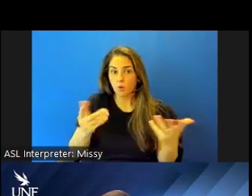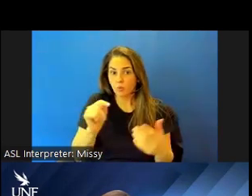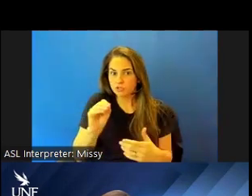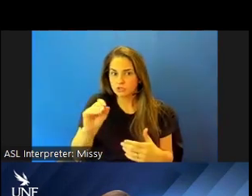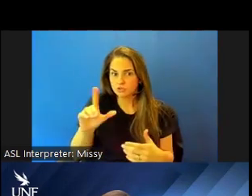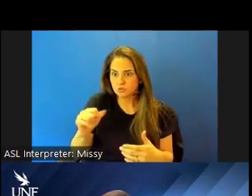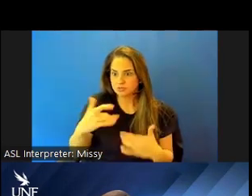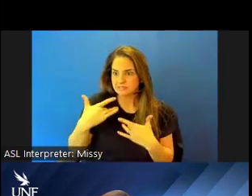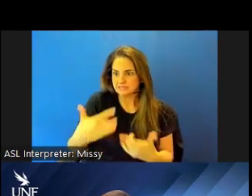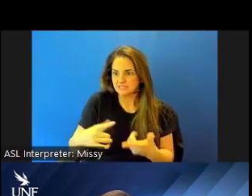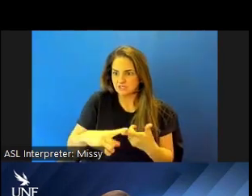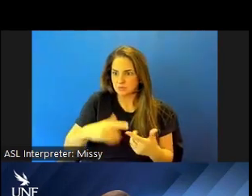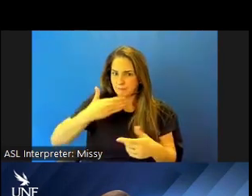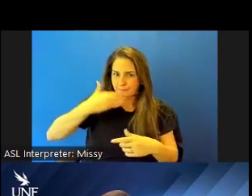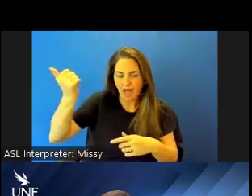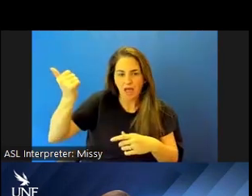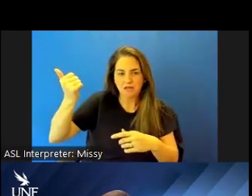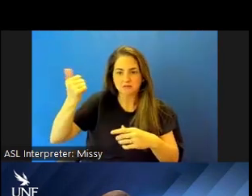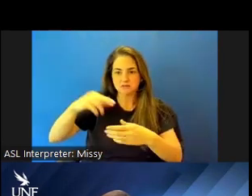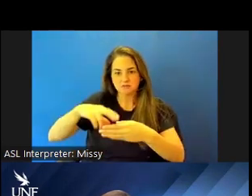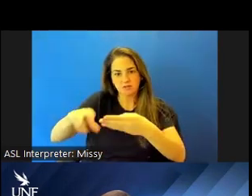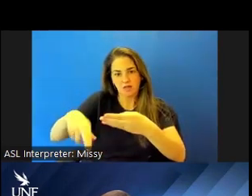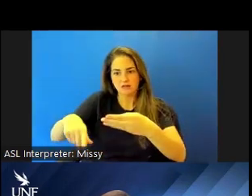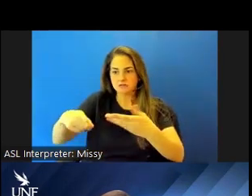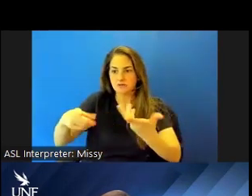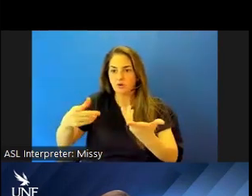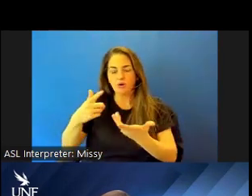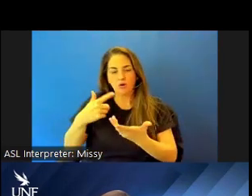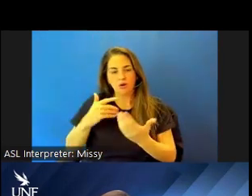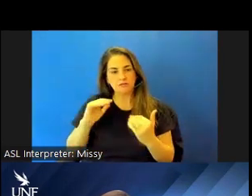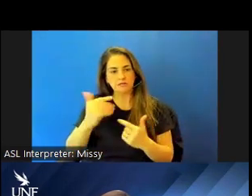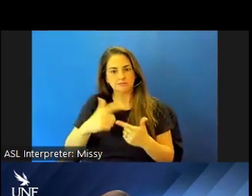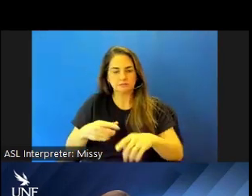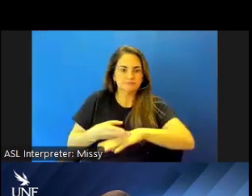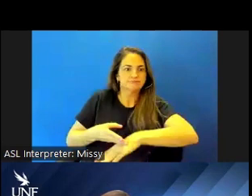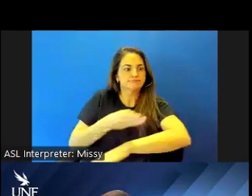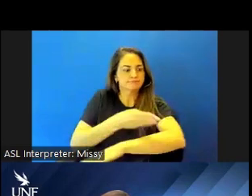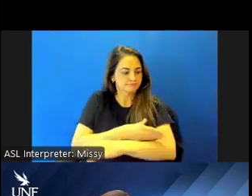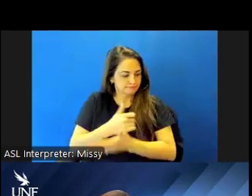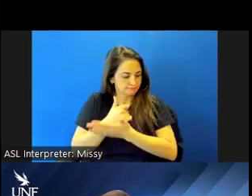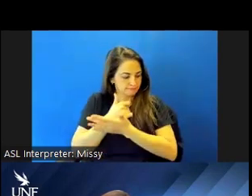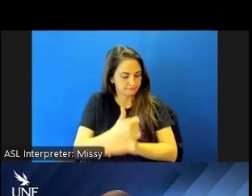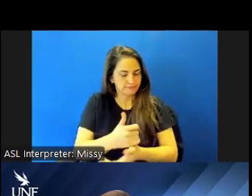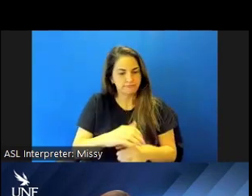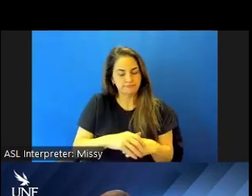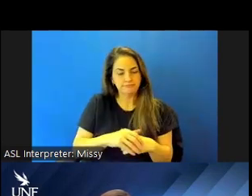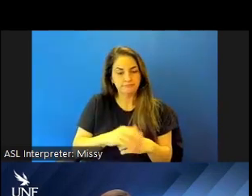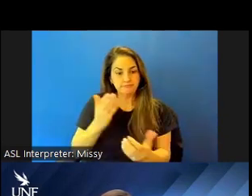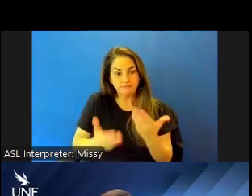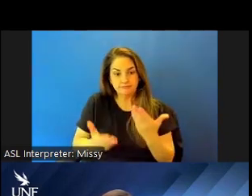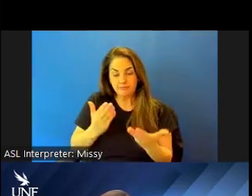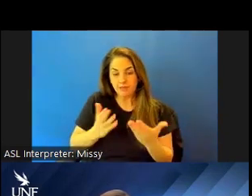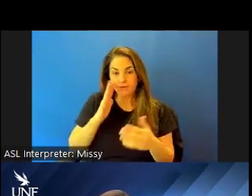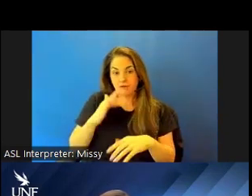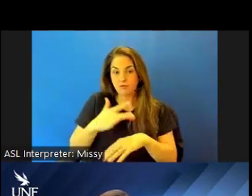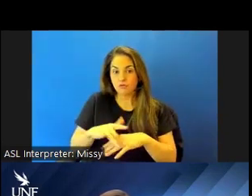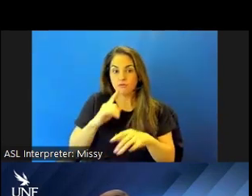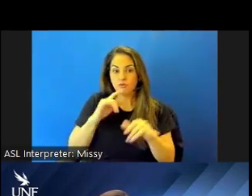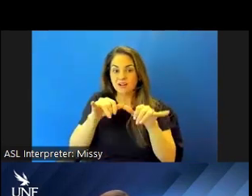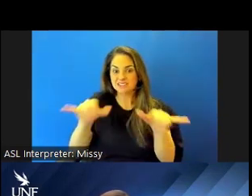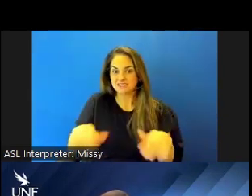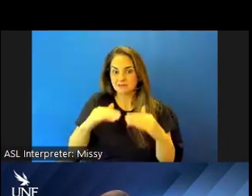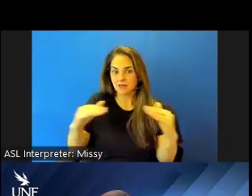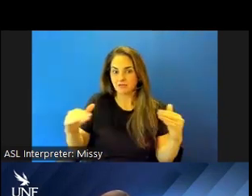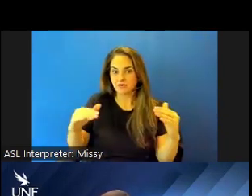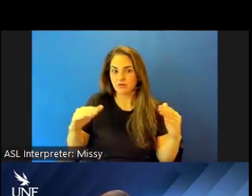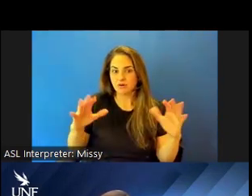the best and serving our web administrators the best. And perhaps there's room for a system level,